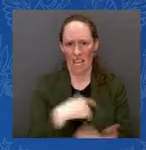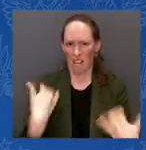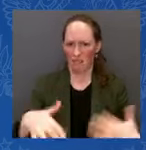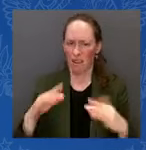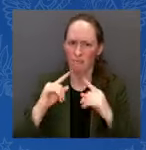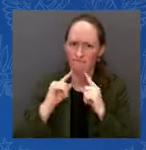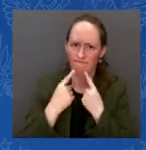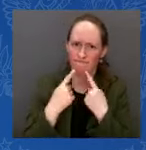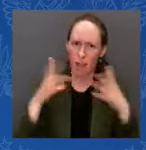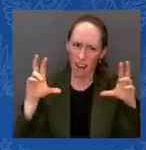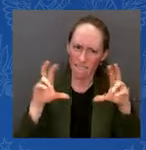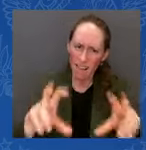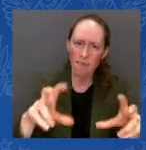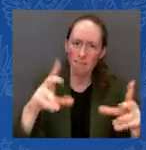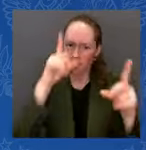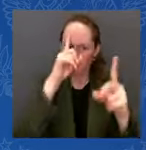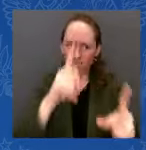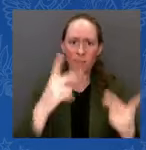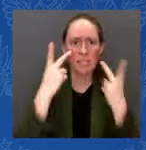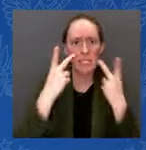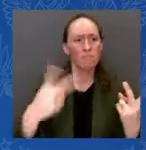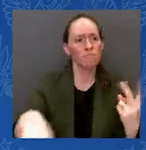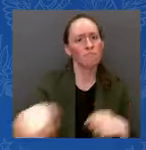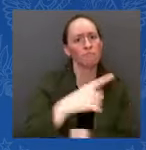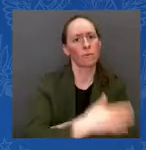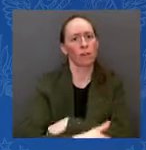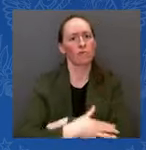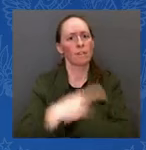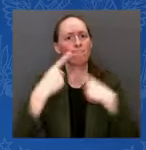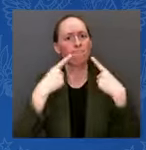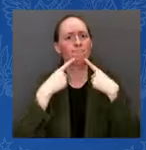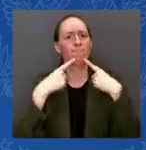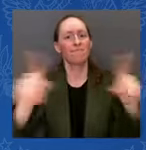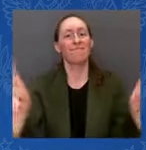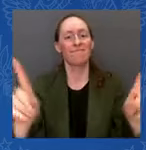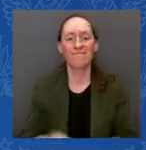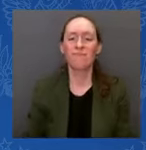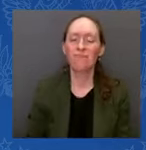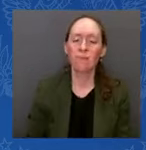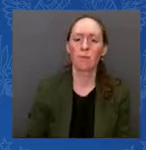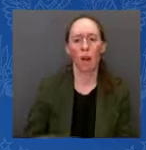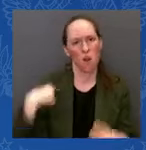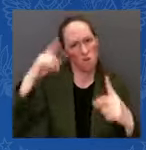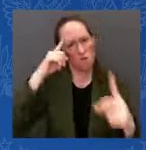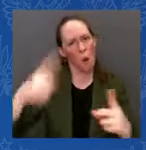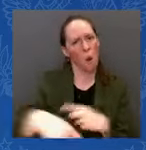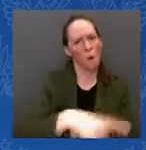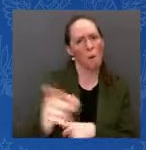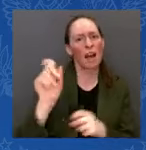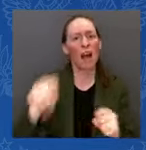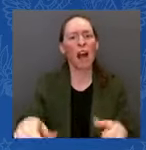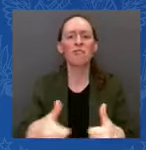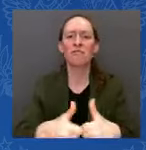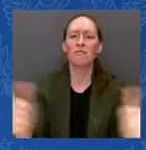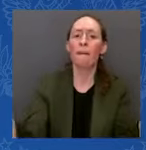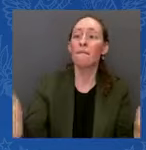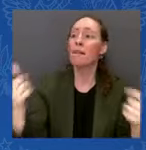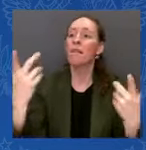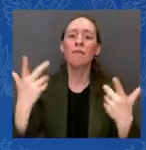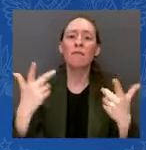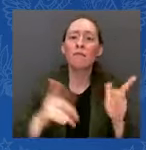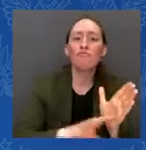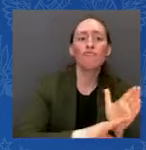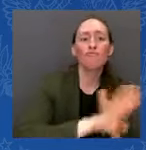and support these boats. By the way, this partnership is going to mean an awful lot for good-paying